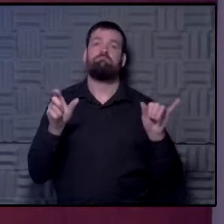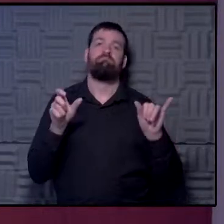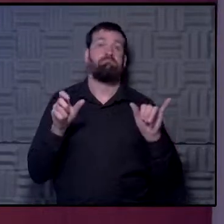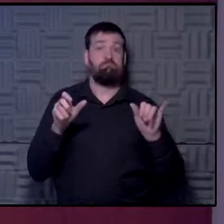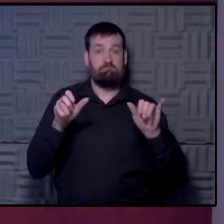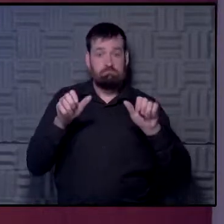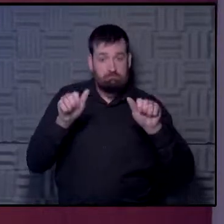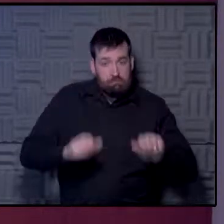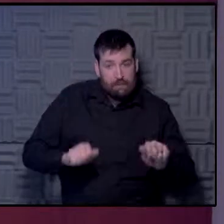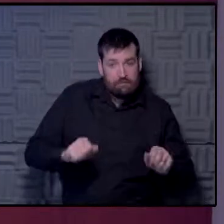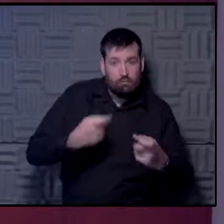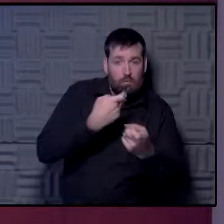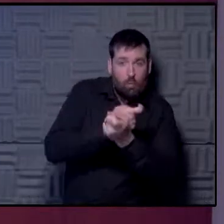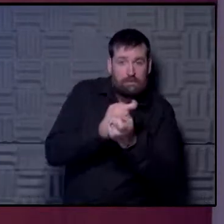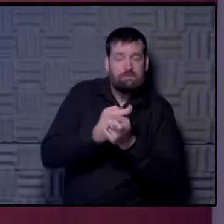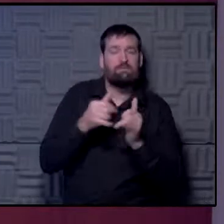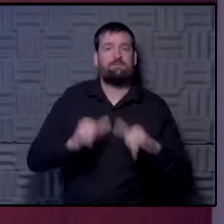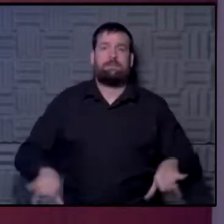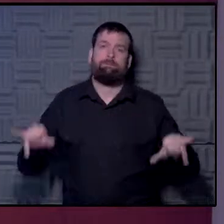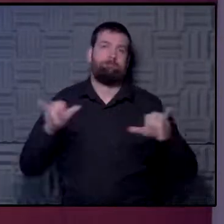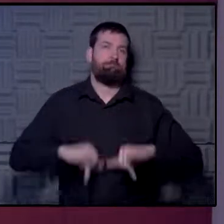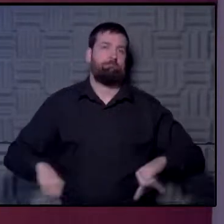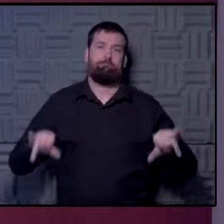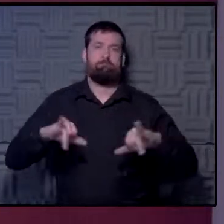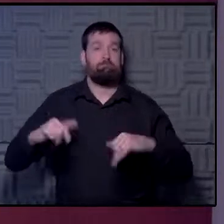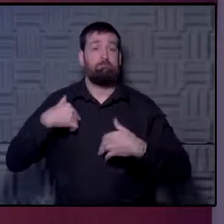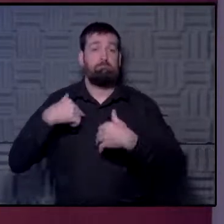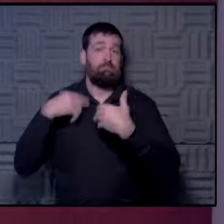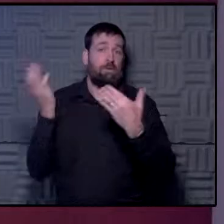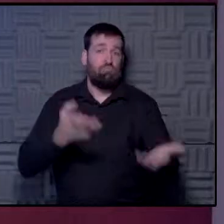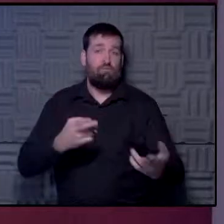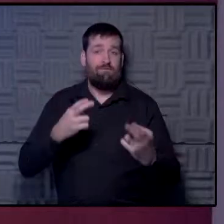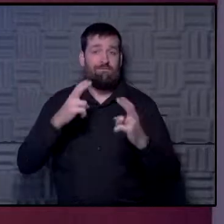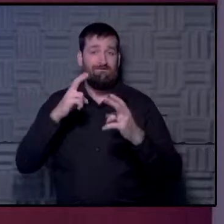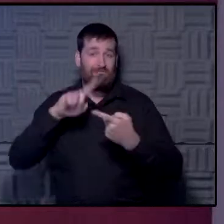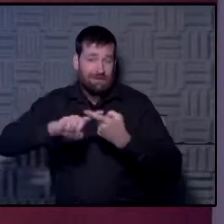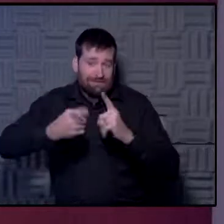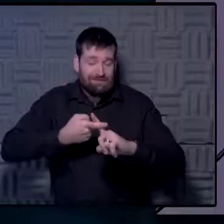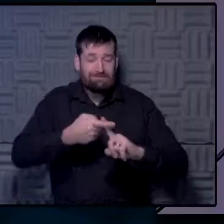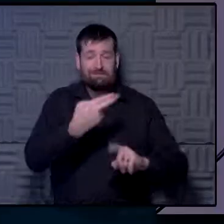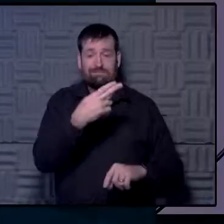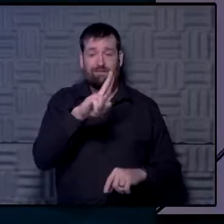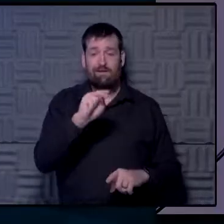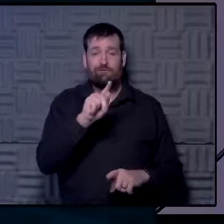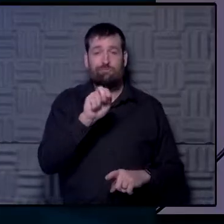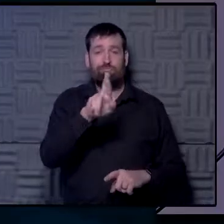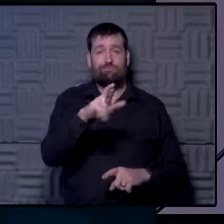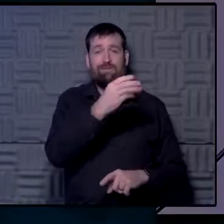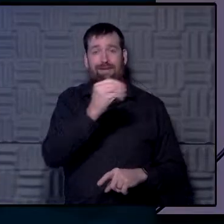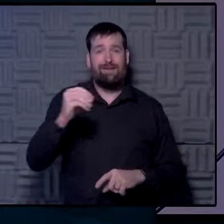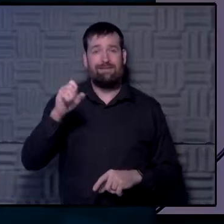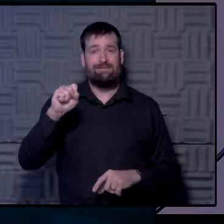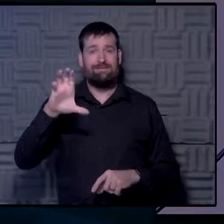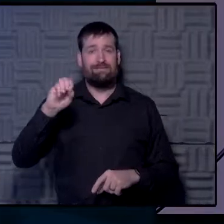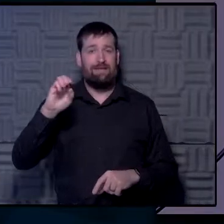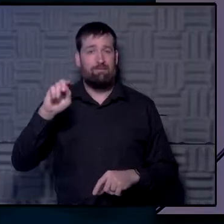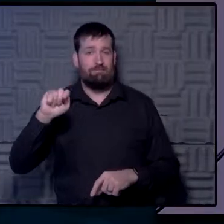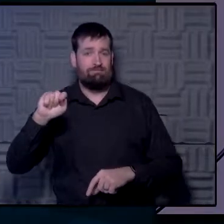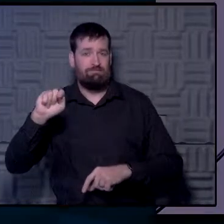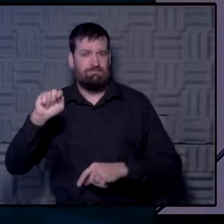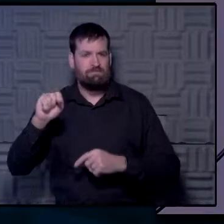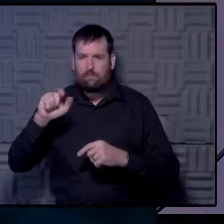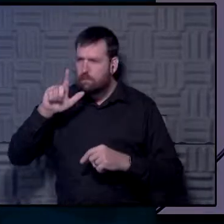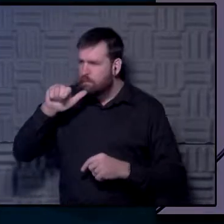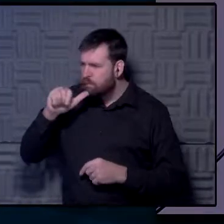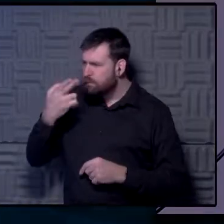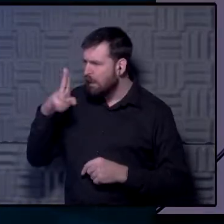potential Halloween poisons that we've always had. So I brought my friends Hunter and Scout today to help share these potential poisons with you. Yeah, okay, And, who's